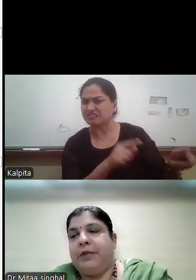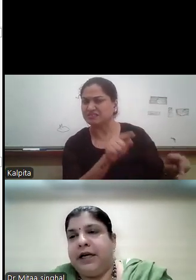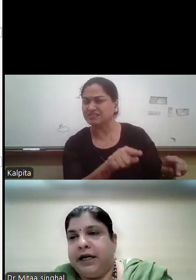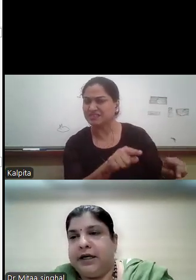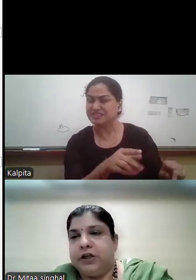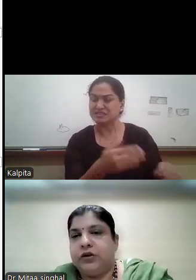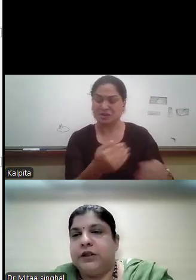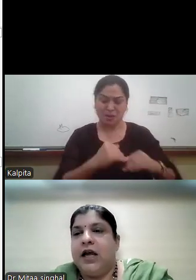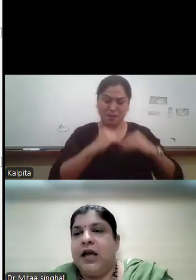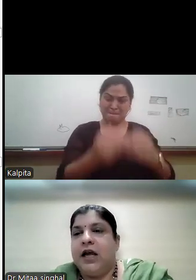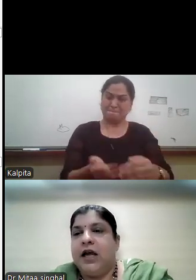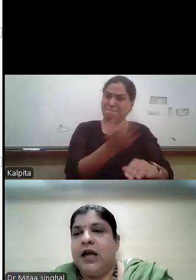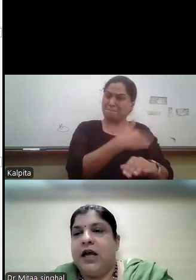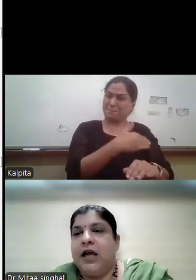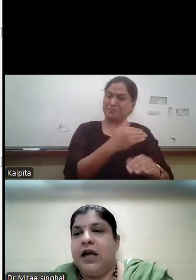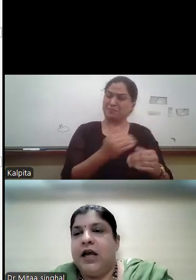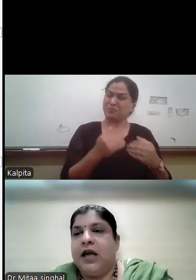issues or perinatal issues,